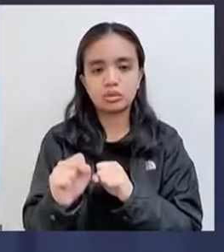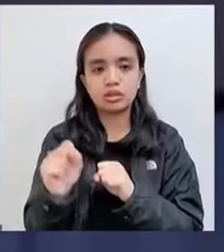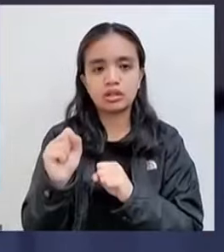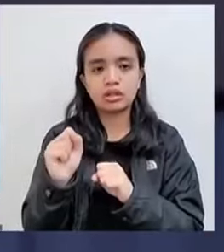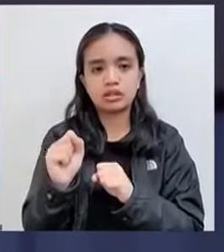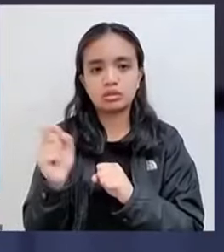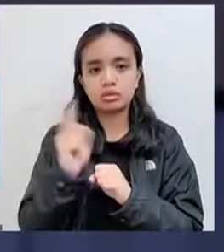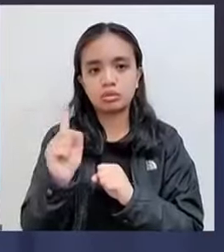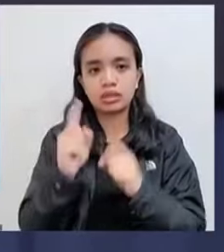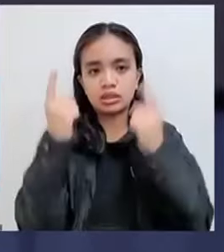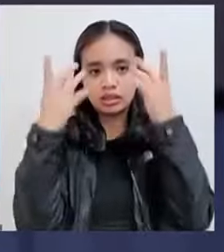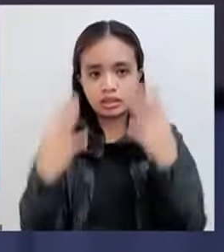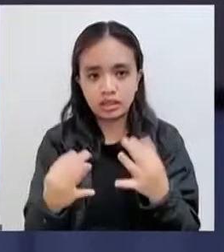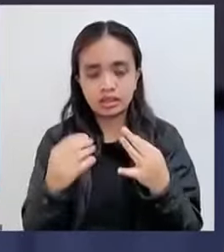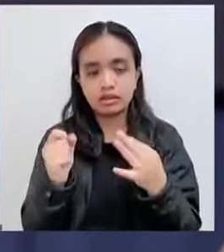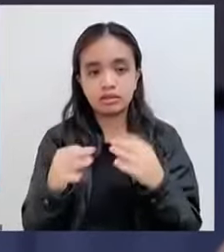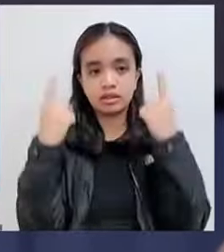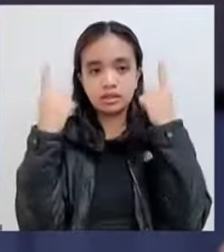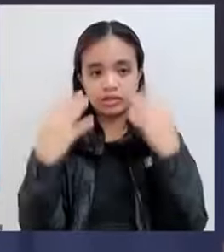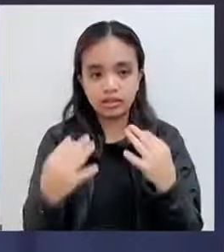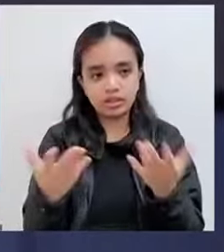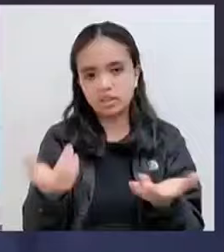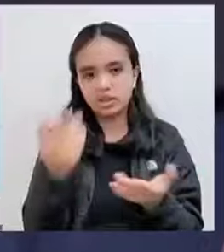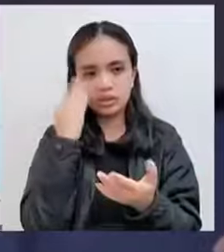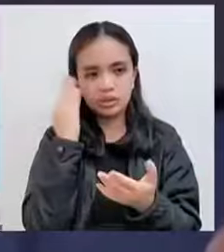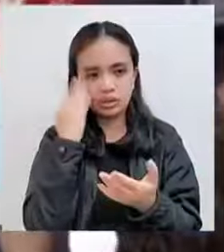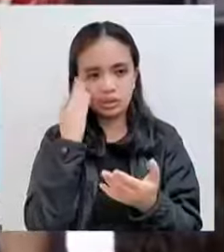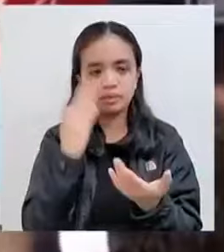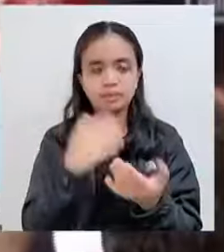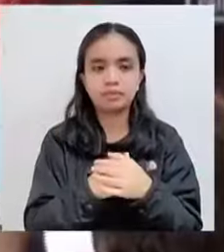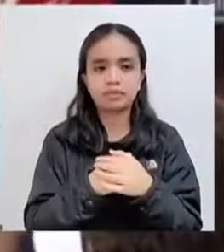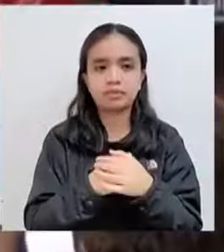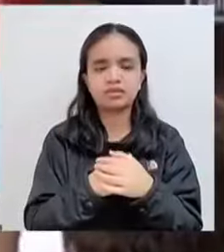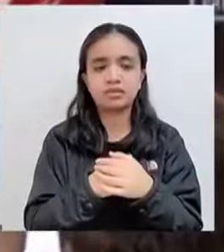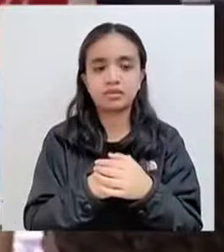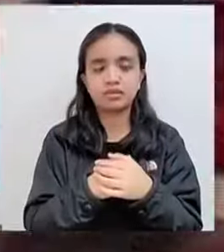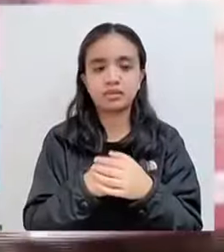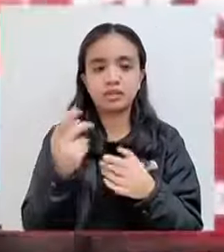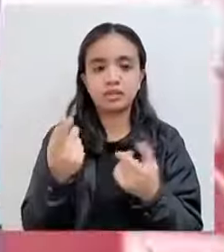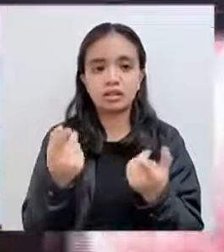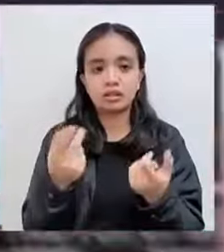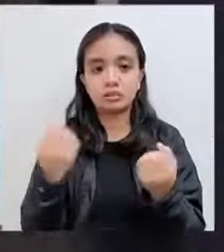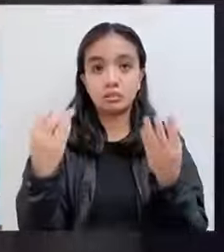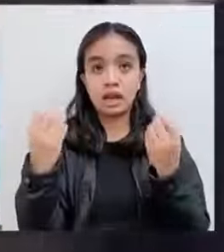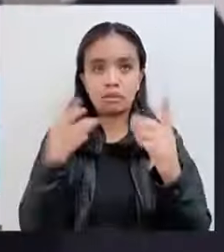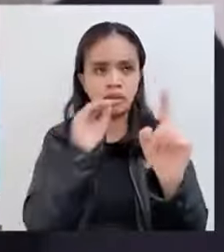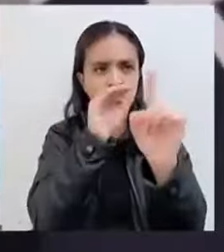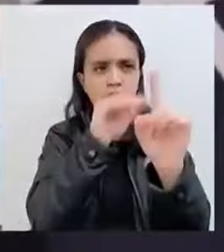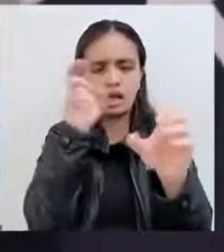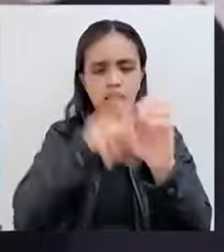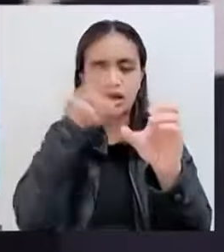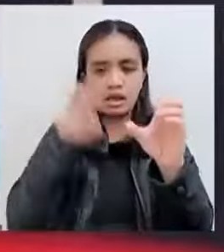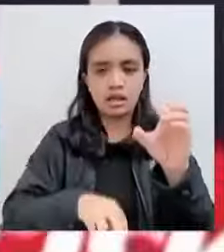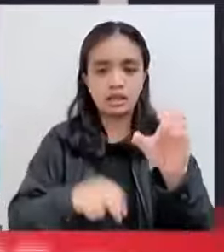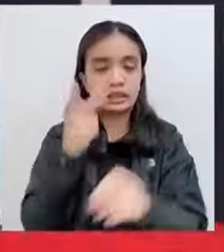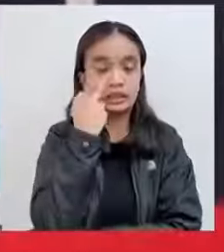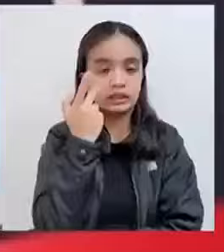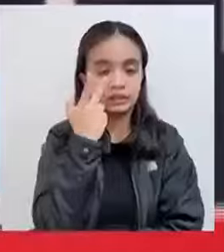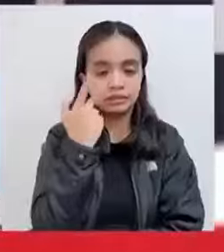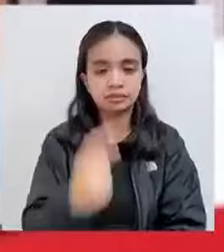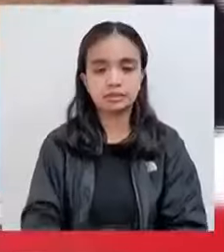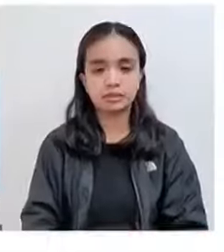she decides anything, you know. Many have been calling for her to drop out, but, you know, we'll just have to see. All right, let's set our